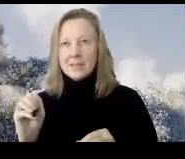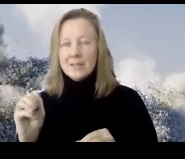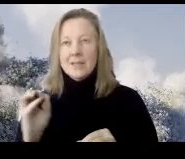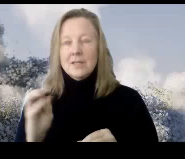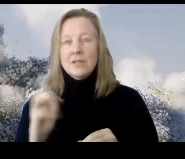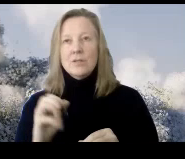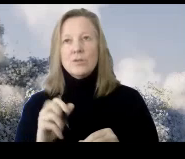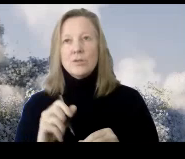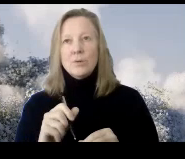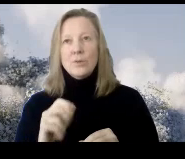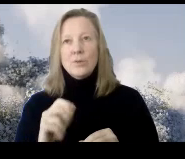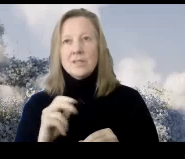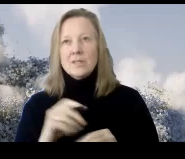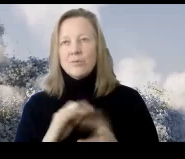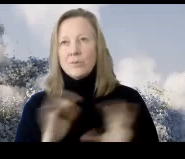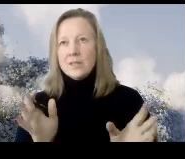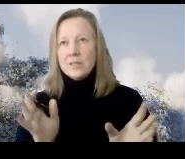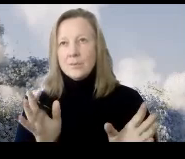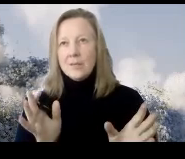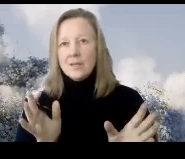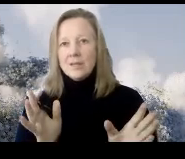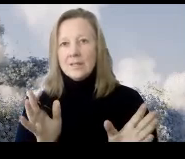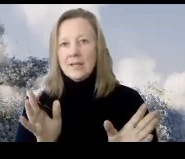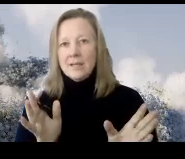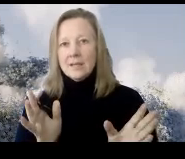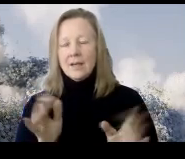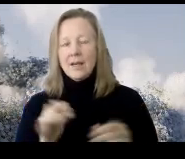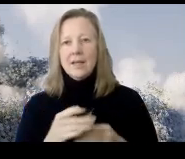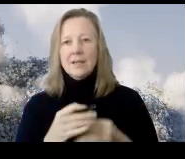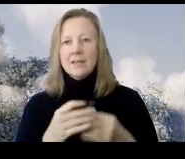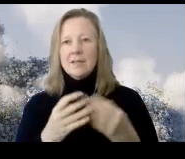CLB6. So this is a free assessment that you can